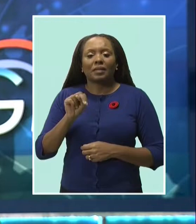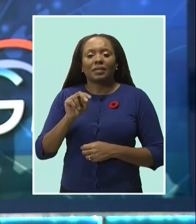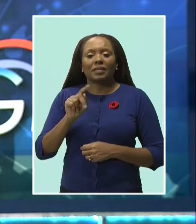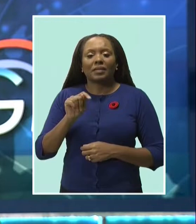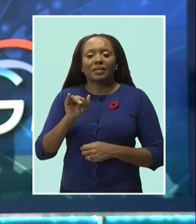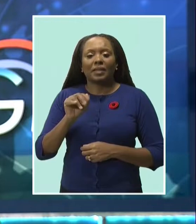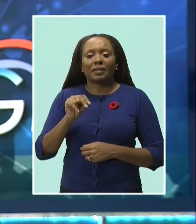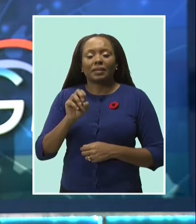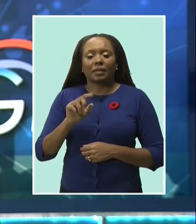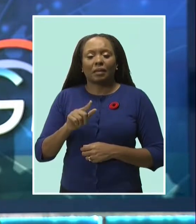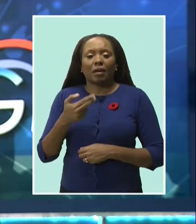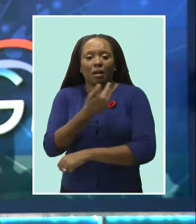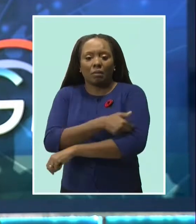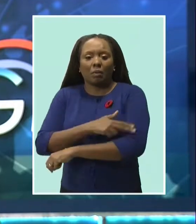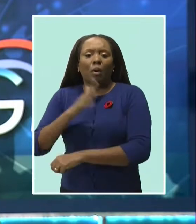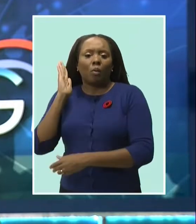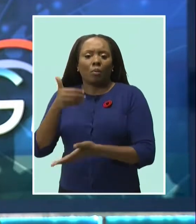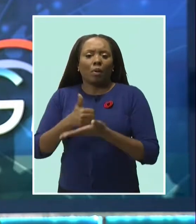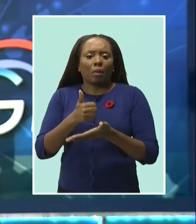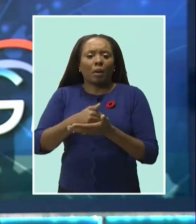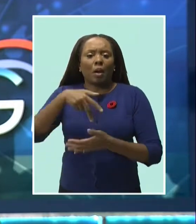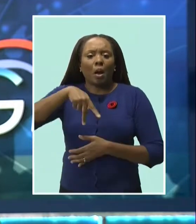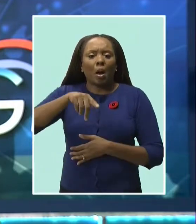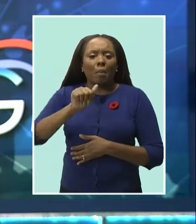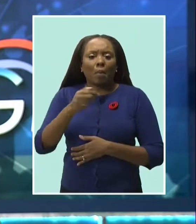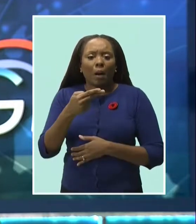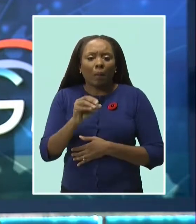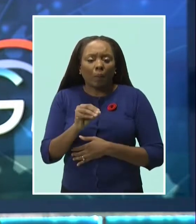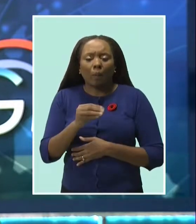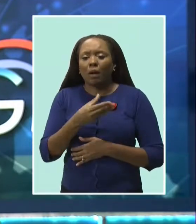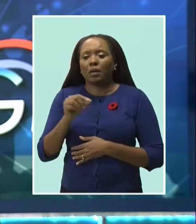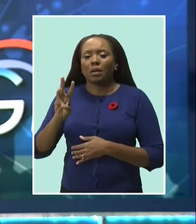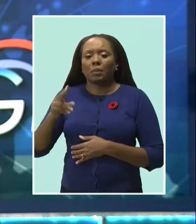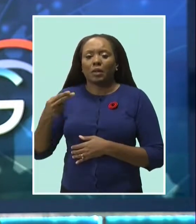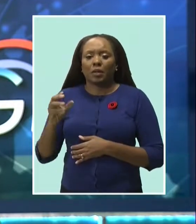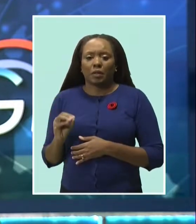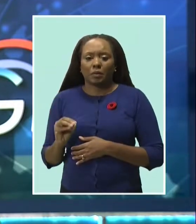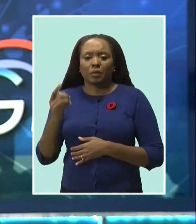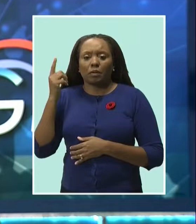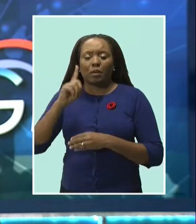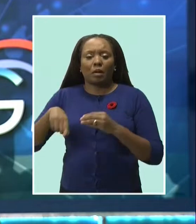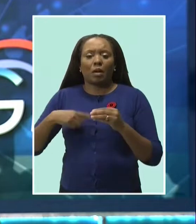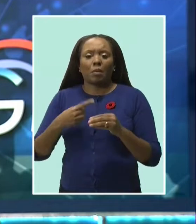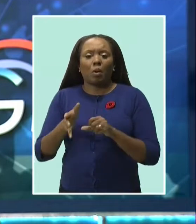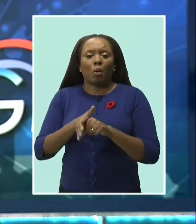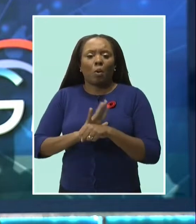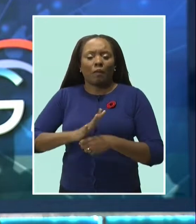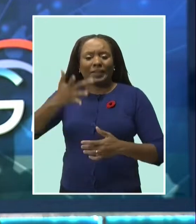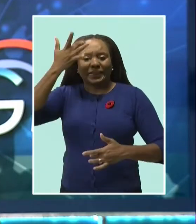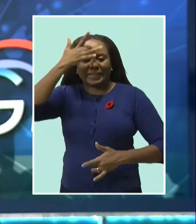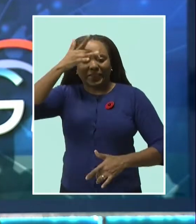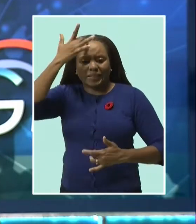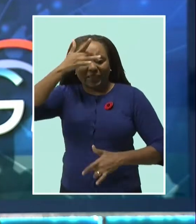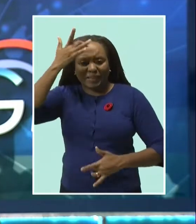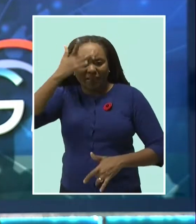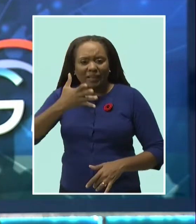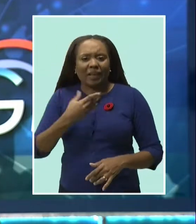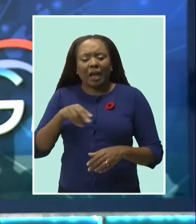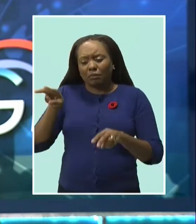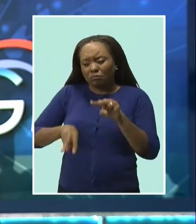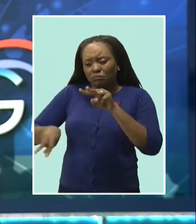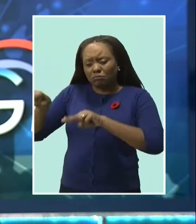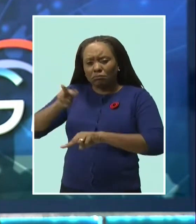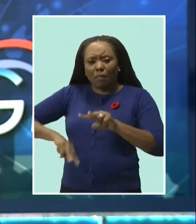Health Organization and the World Health Organization with data on the COVID-19 virus and strengthening the surveillance of immunizations